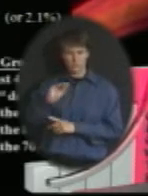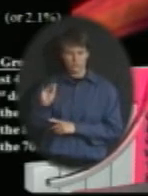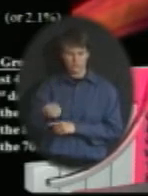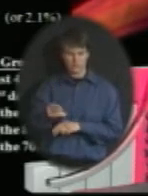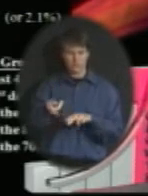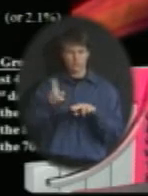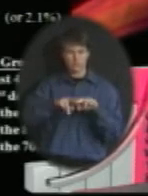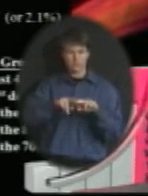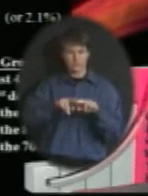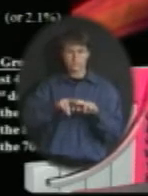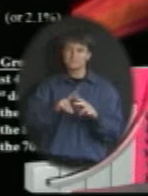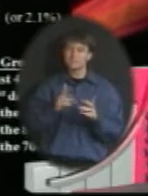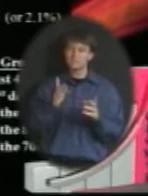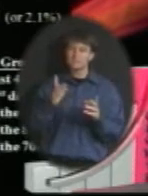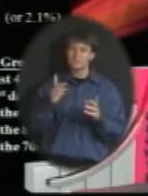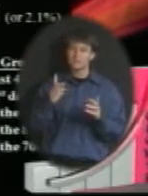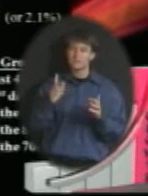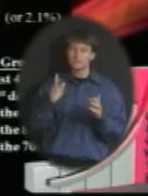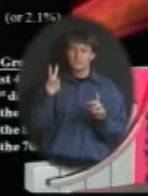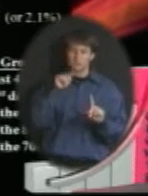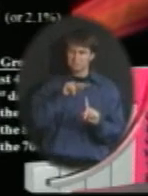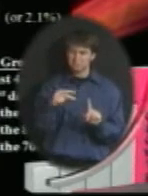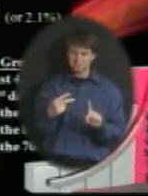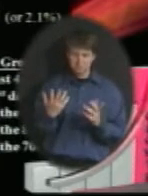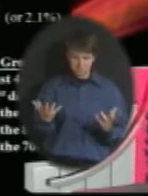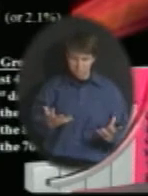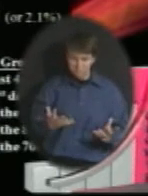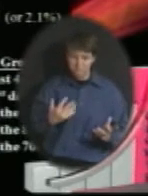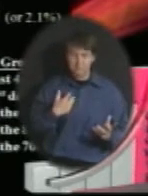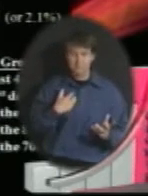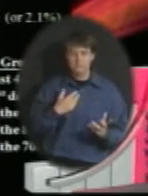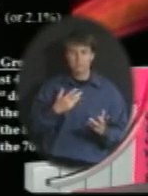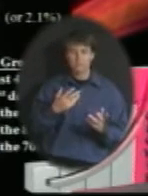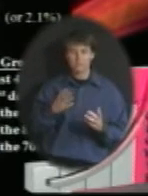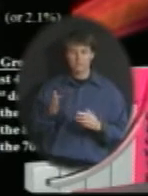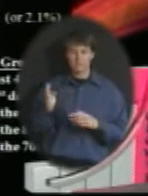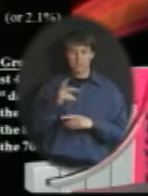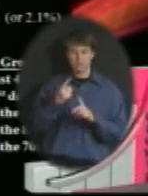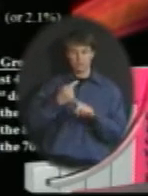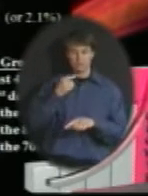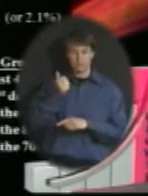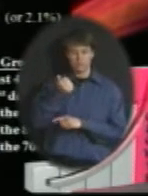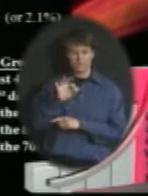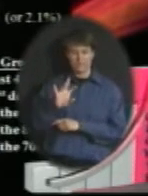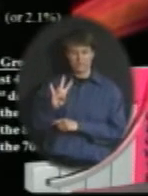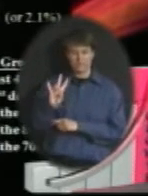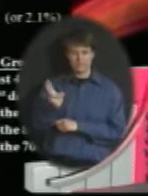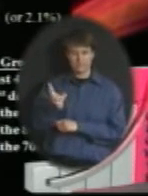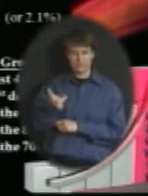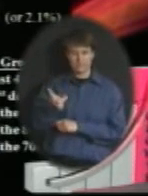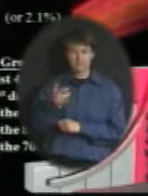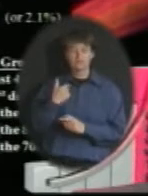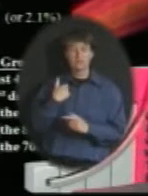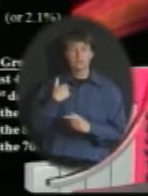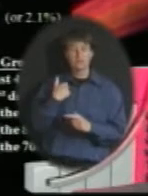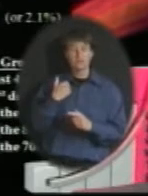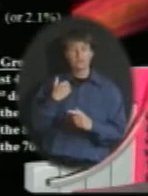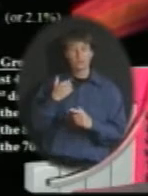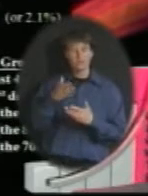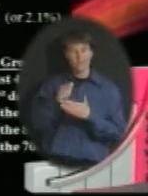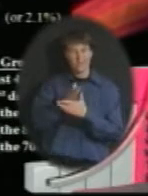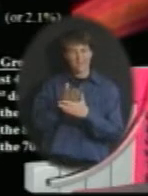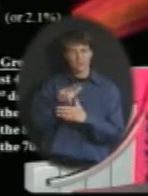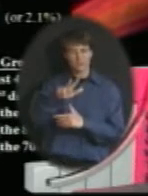If you try to put that in perspective, we've got enrollment data going back to the 70s. In the 70s, we averaged about